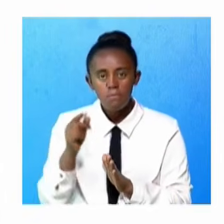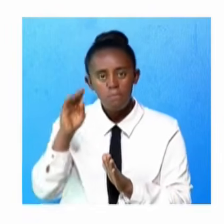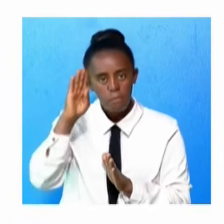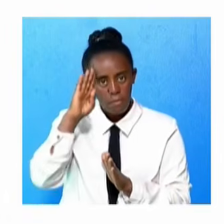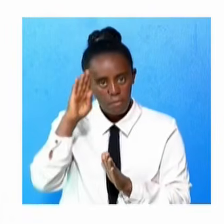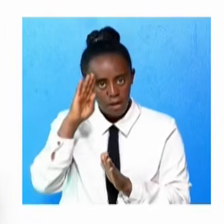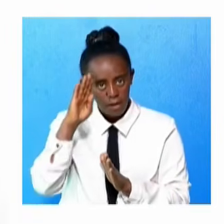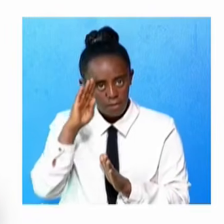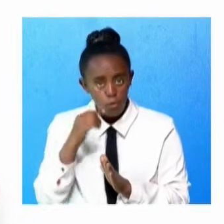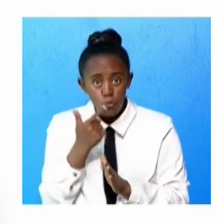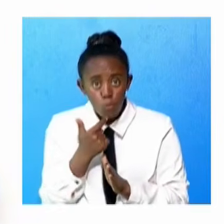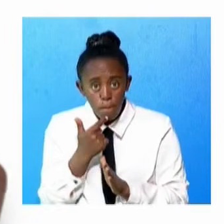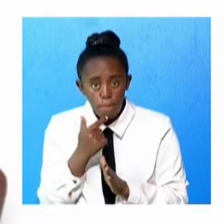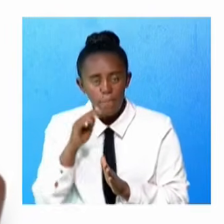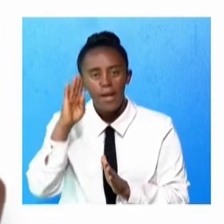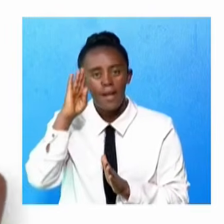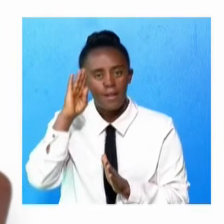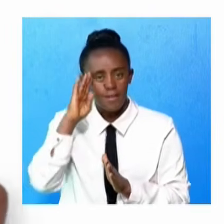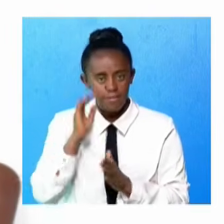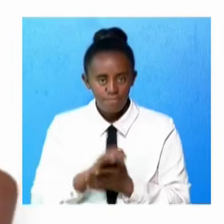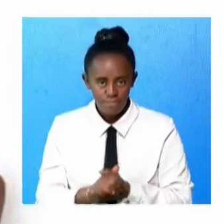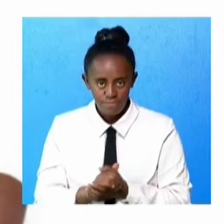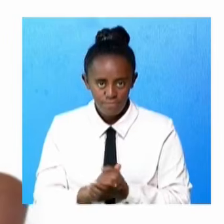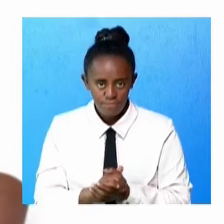see? Exactly.